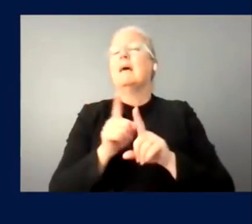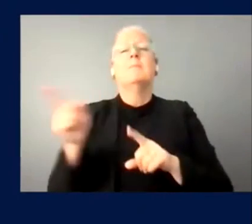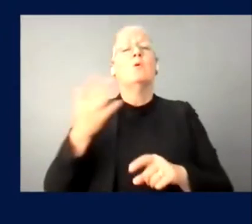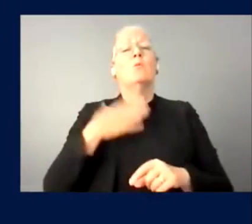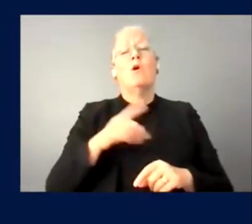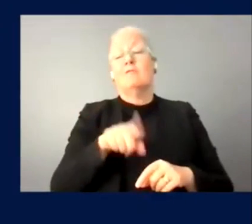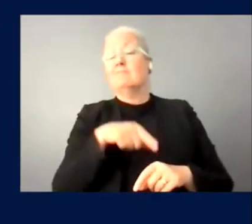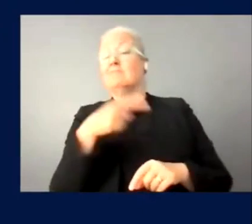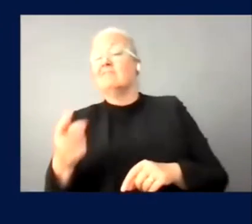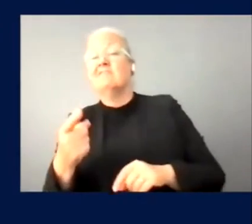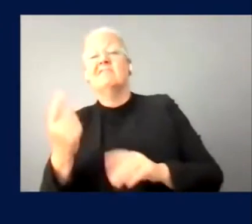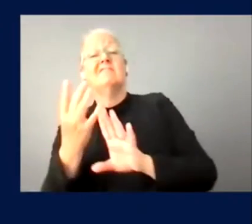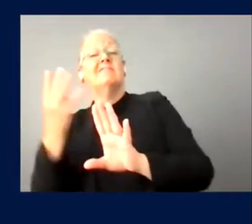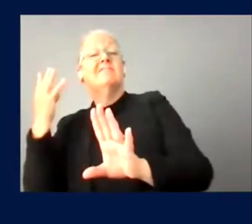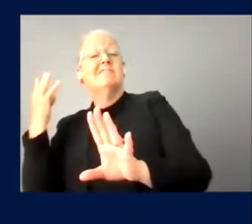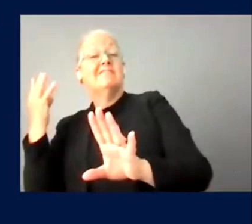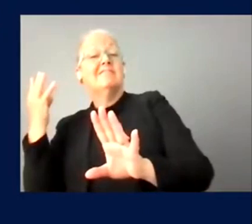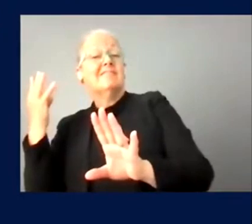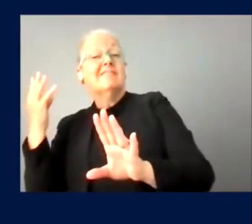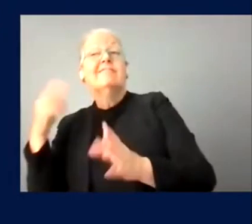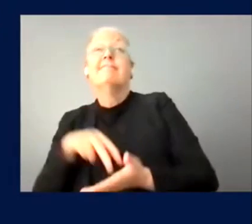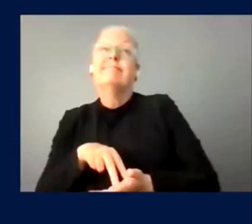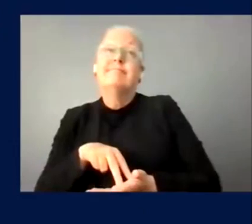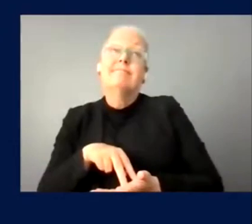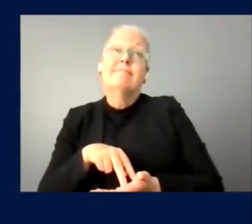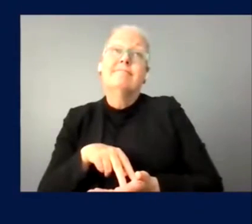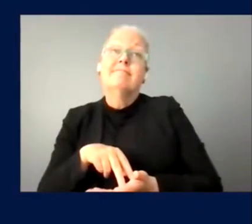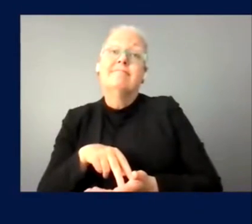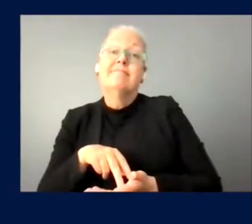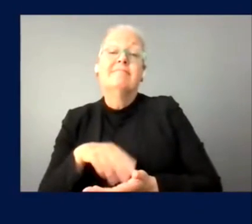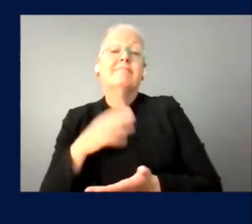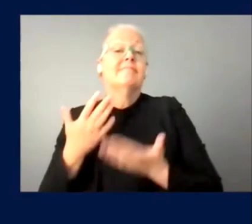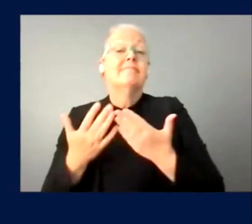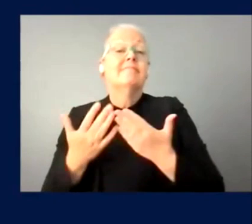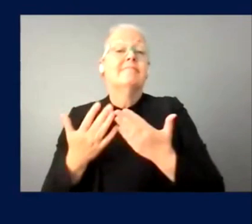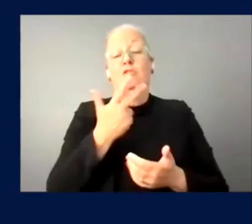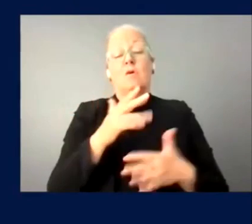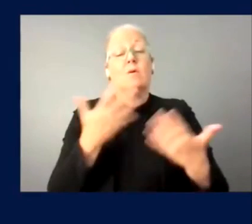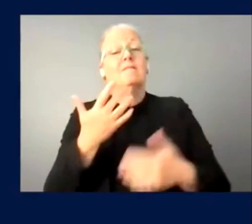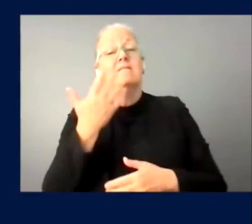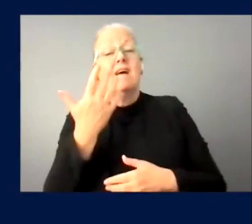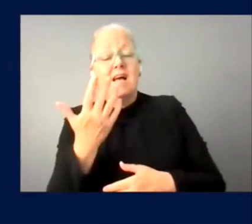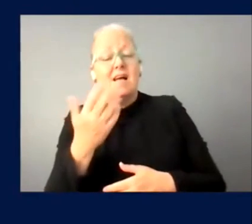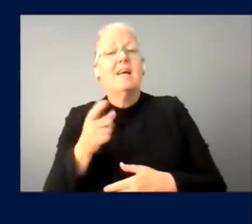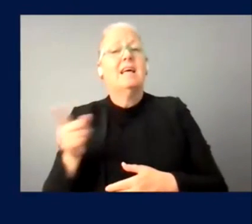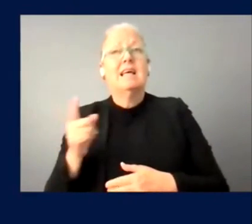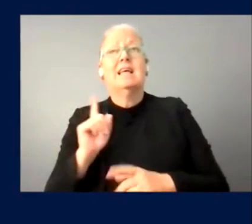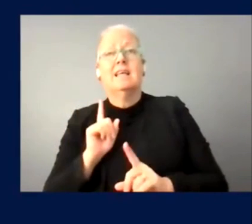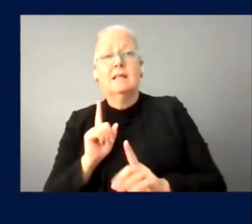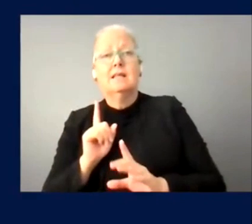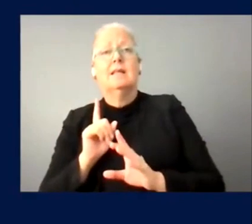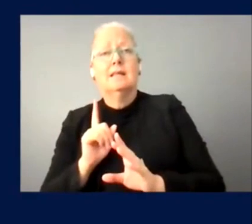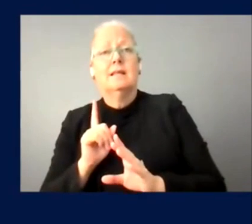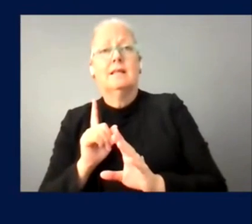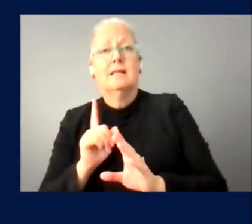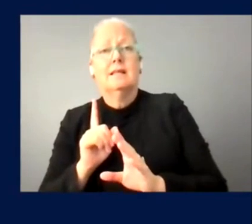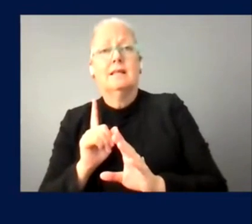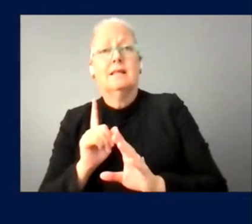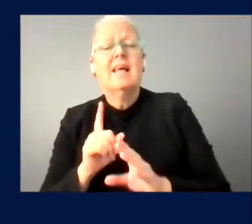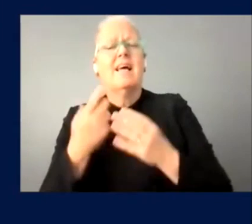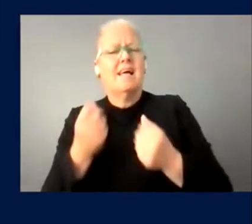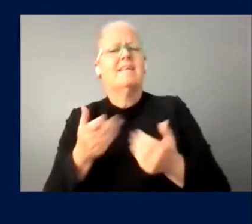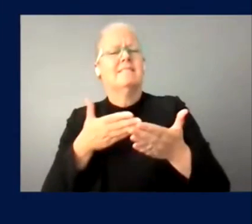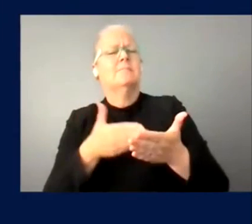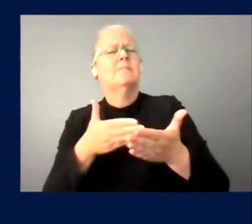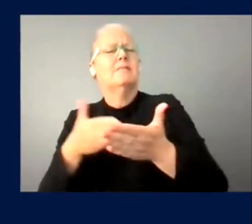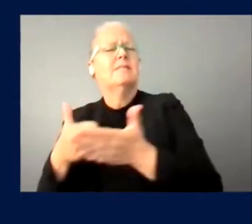queues. And with about 3 in 5 of them facing barriers going through the security process. This could be because